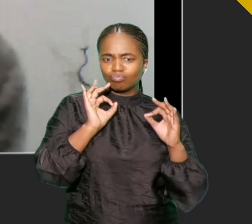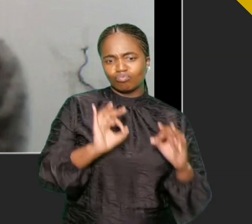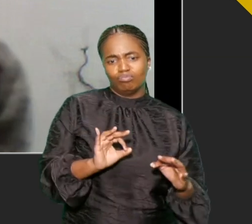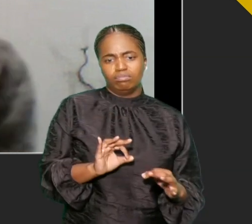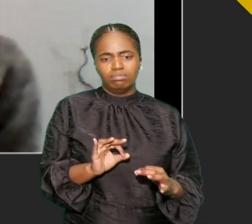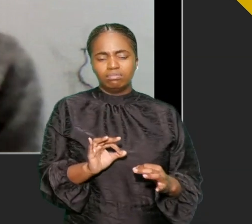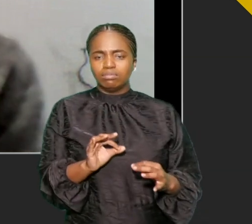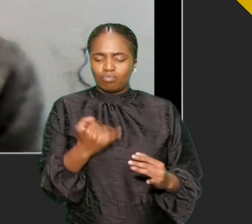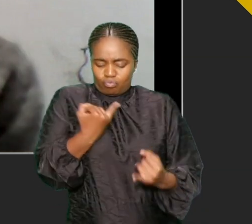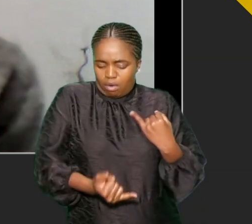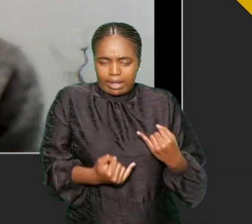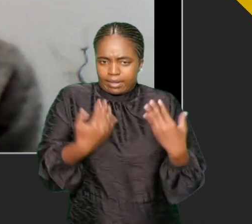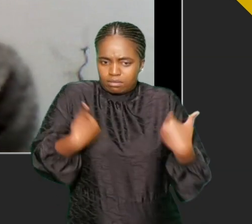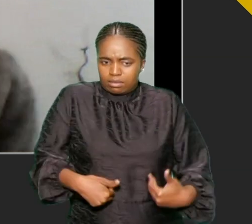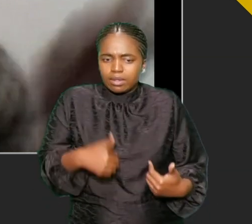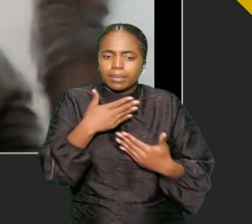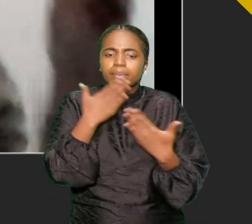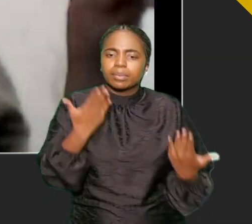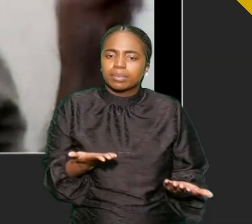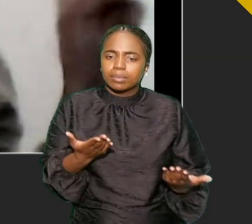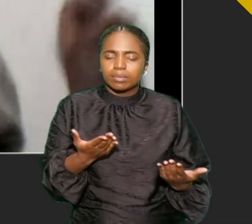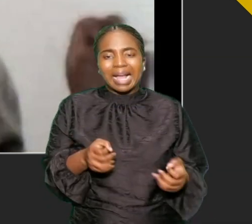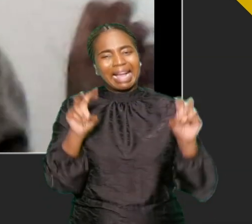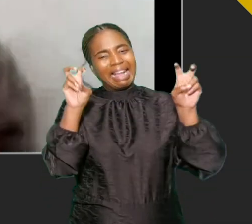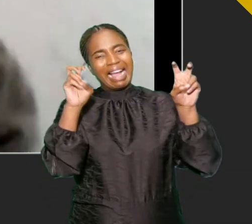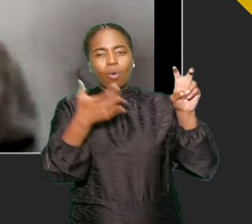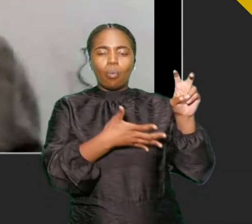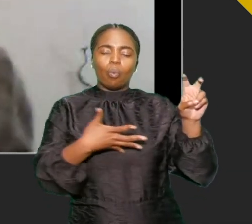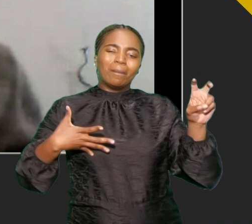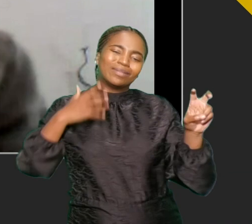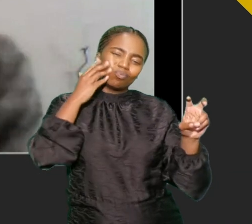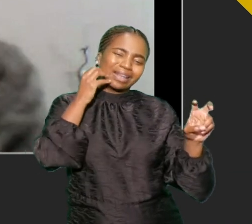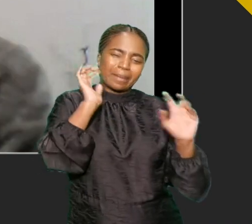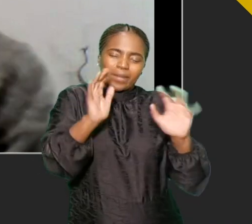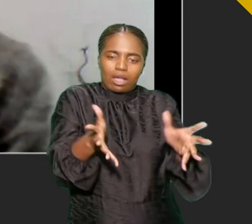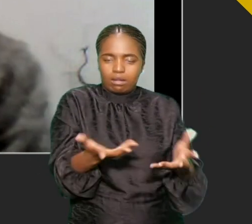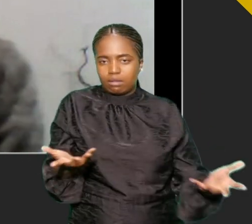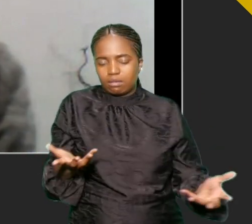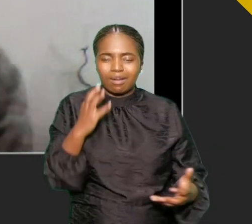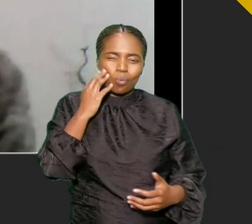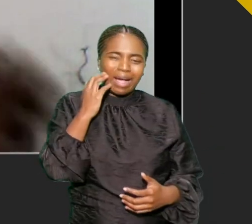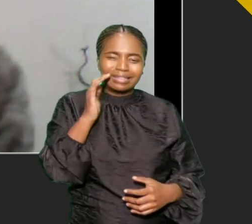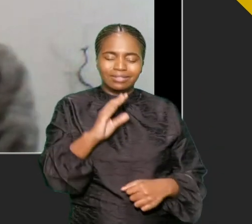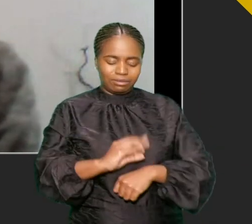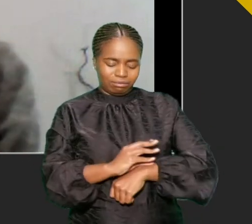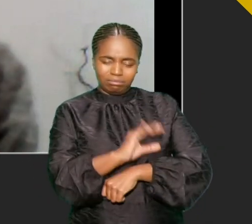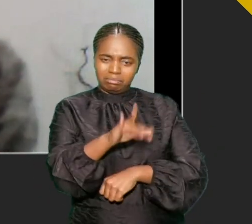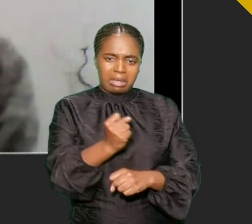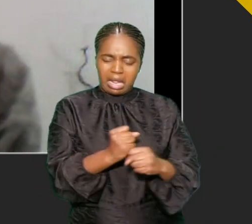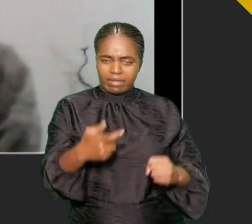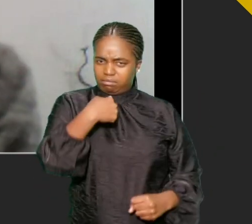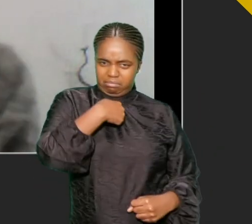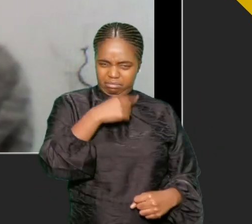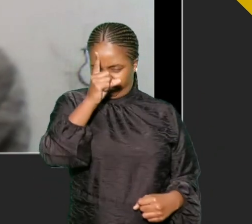There's nothing wrong with me, and it's a white woman's disease. So why should I check this thing? Nothing is happening.